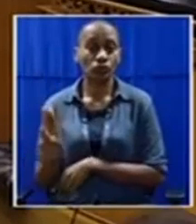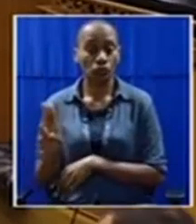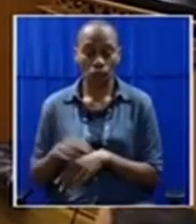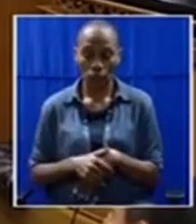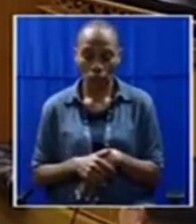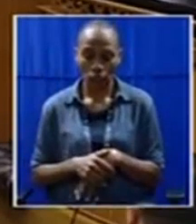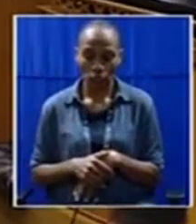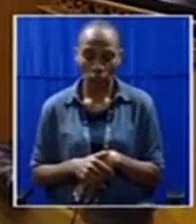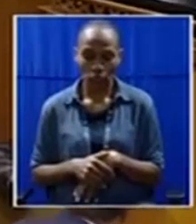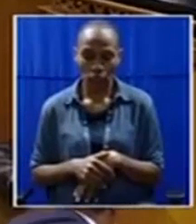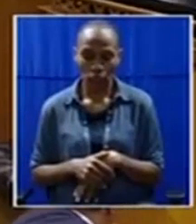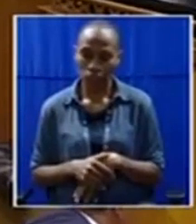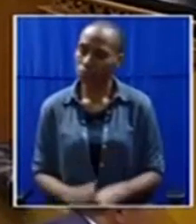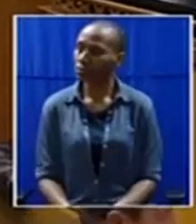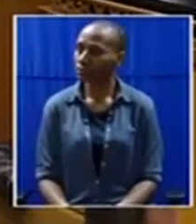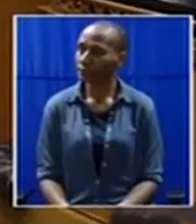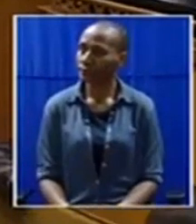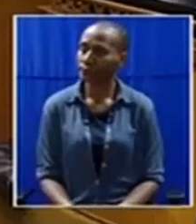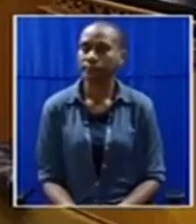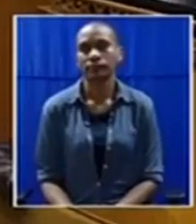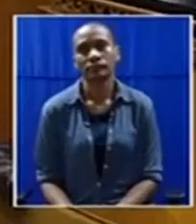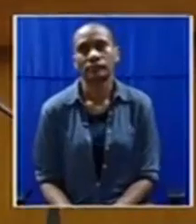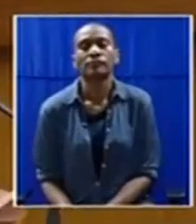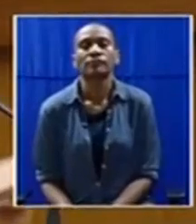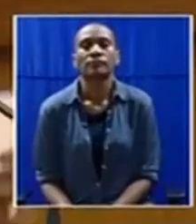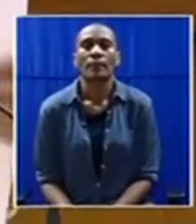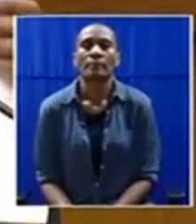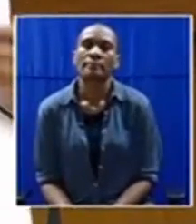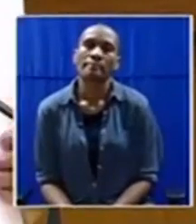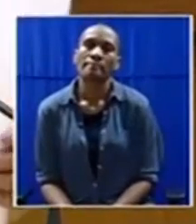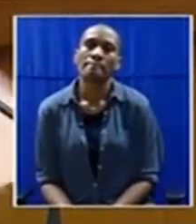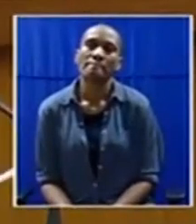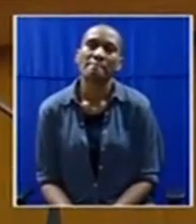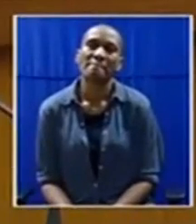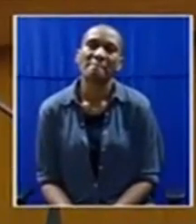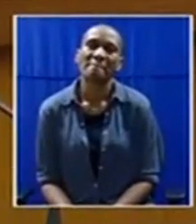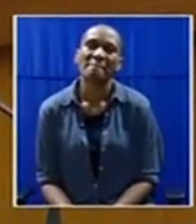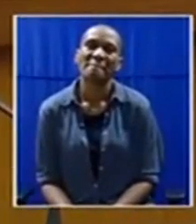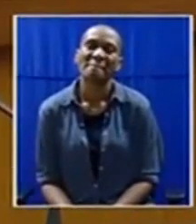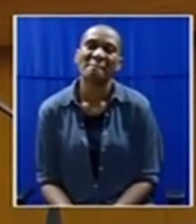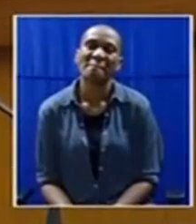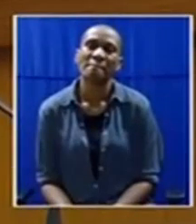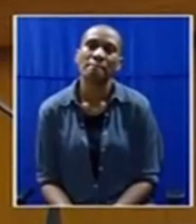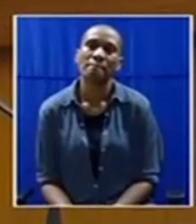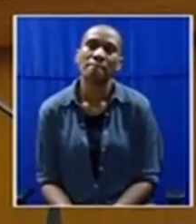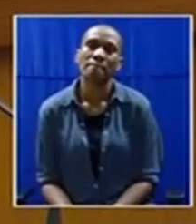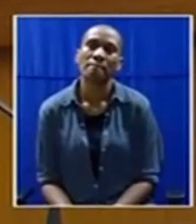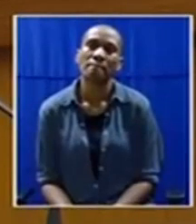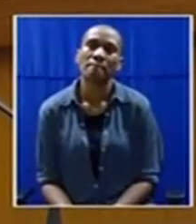I see some very bright faces across the room. I shall say no